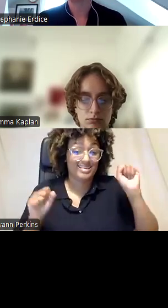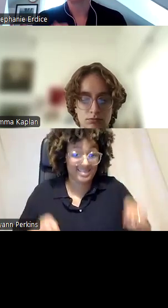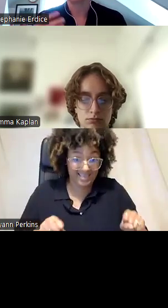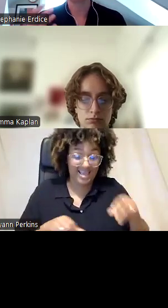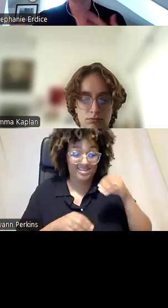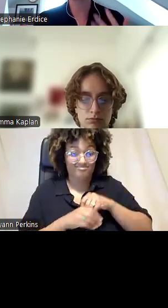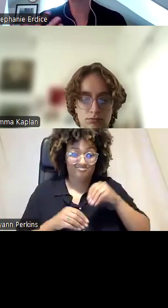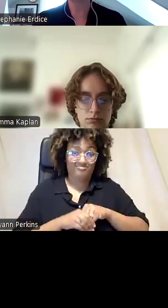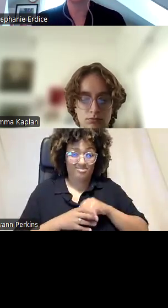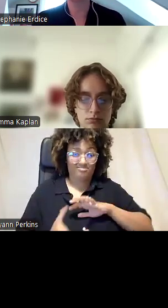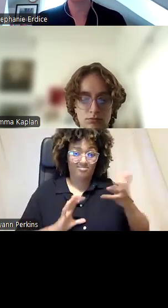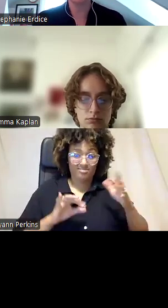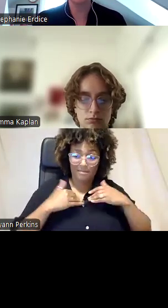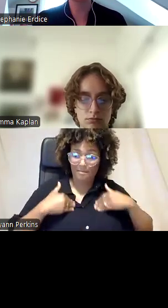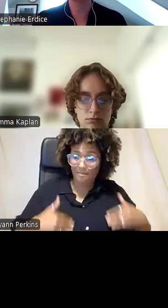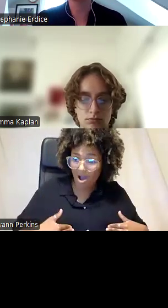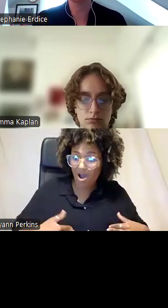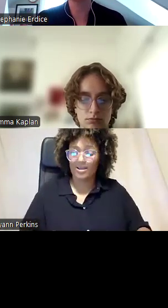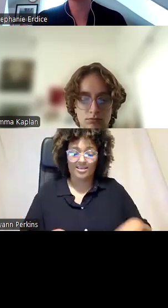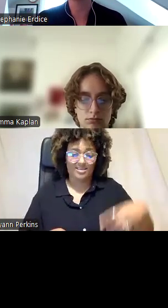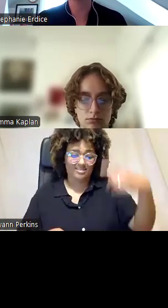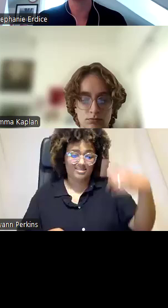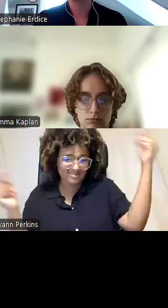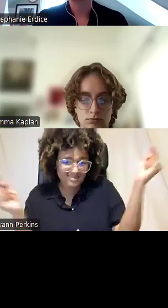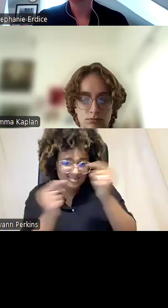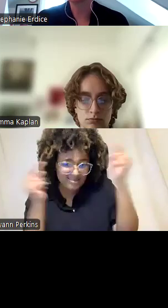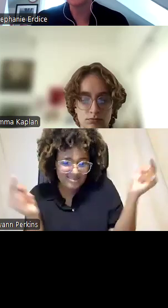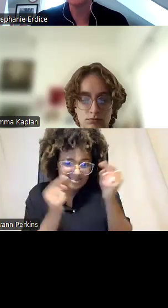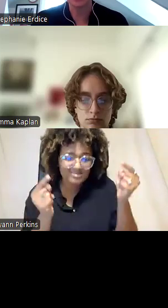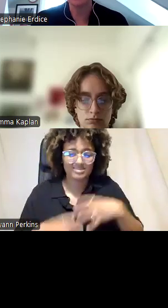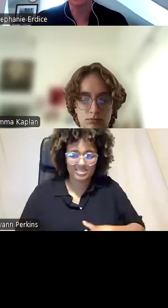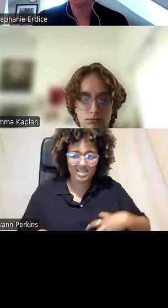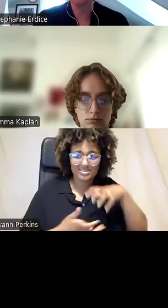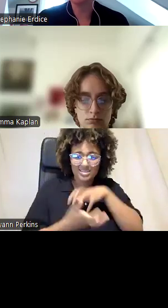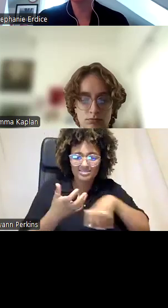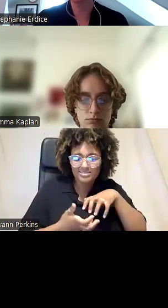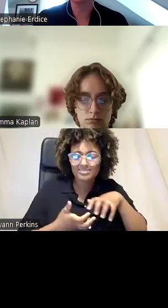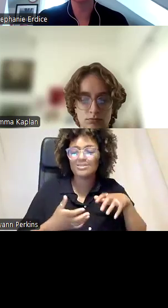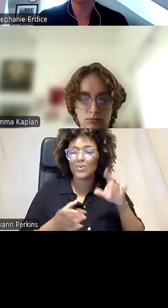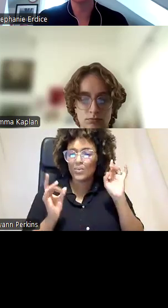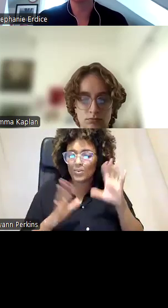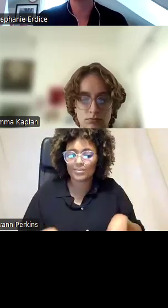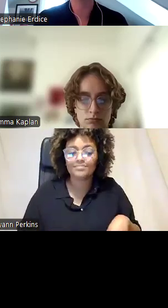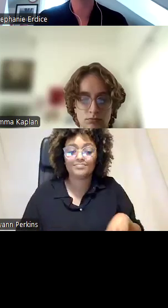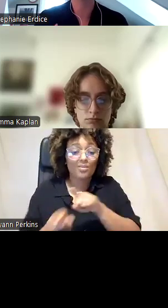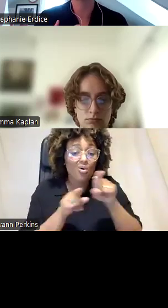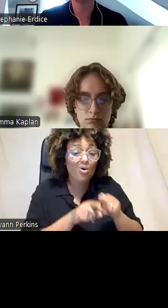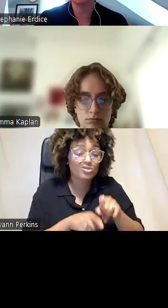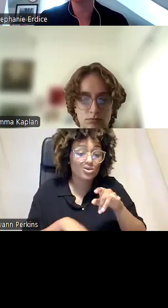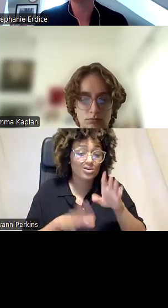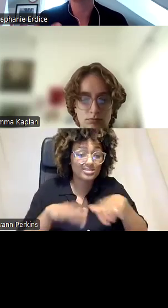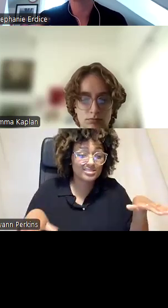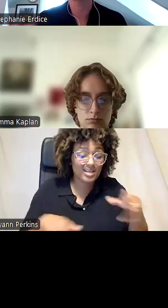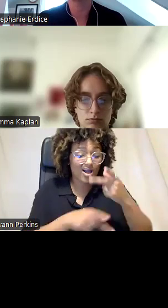issues. Also, if we talk about access, we're talking about things like childcare. They have to pay extra for childcare so they can